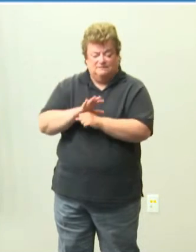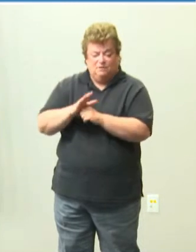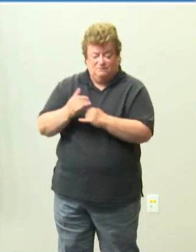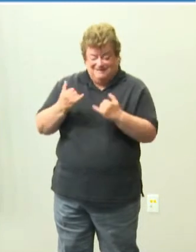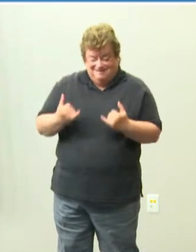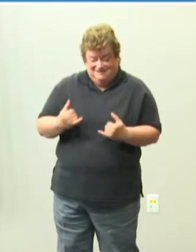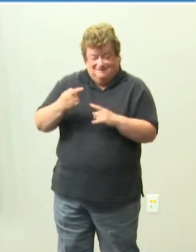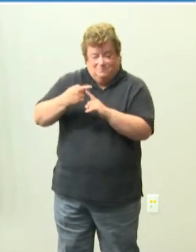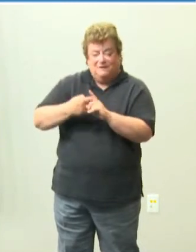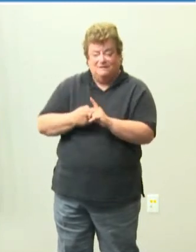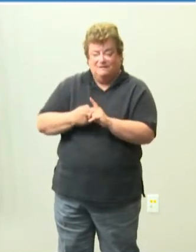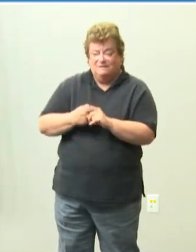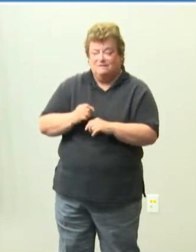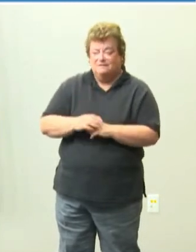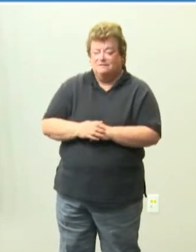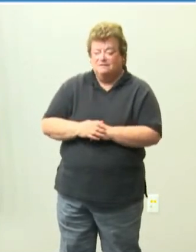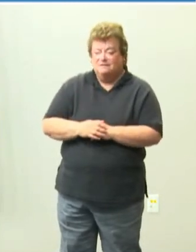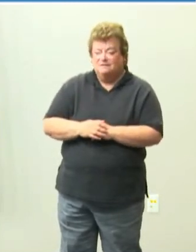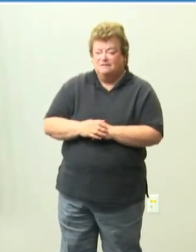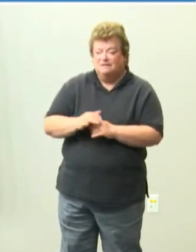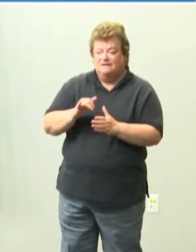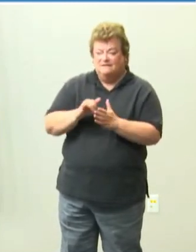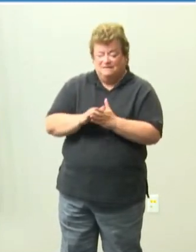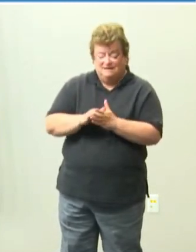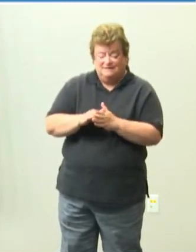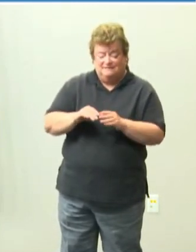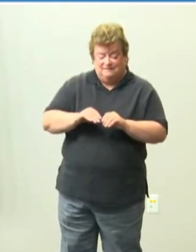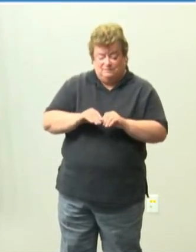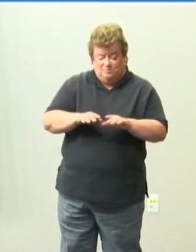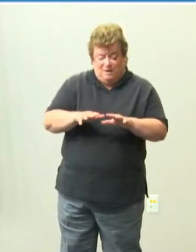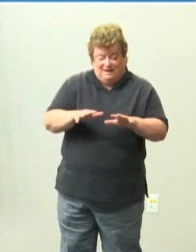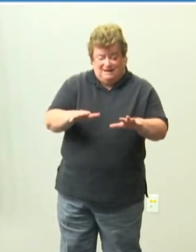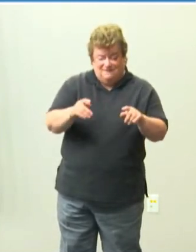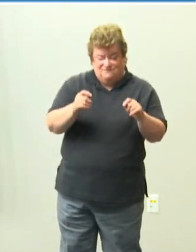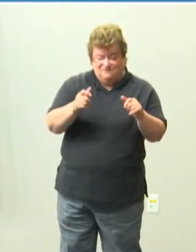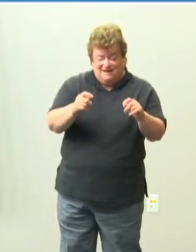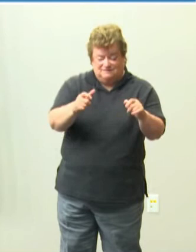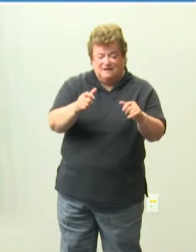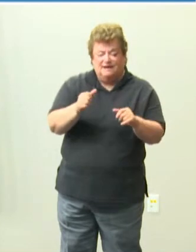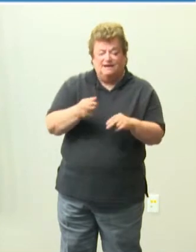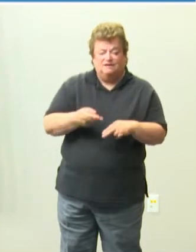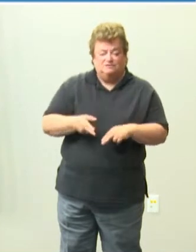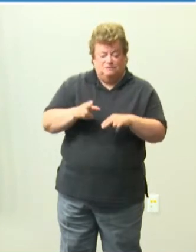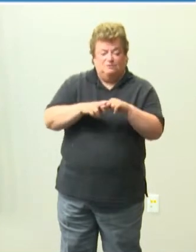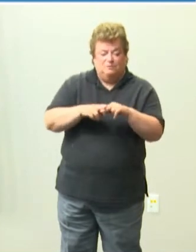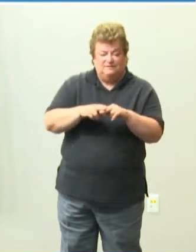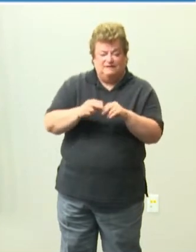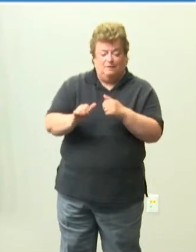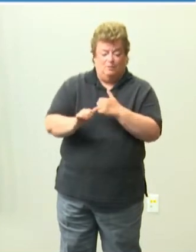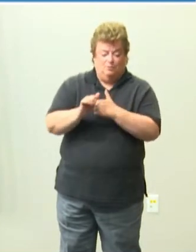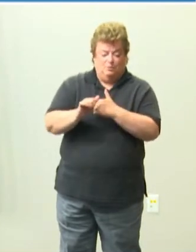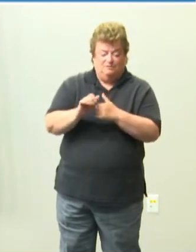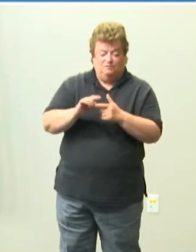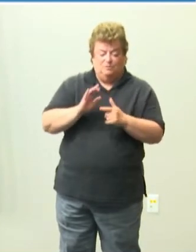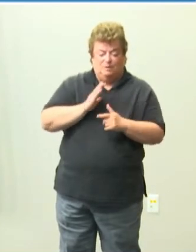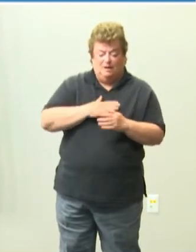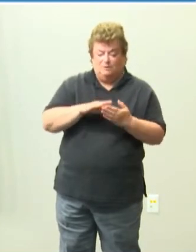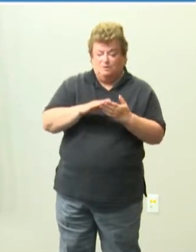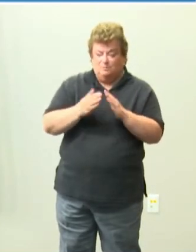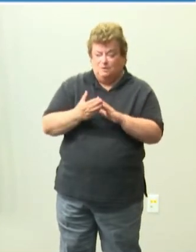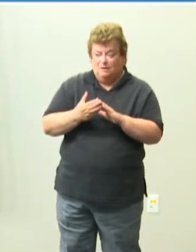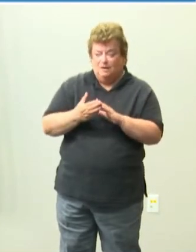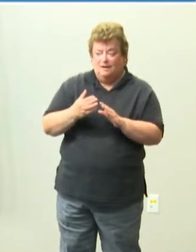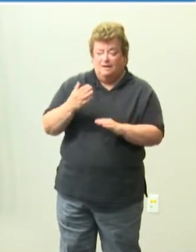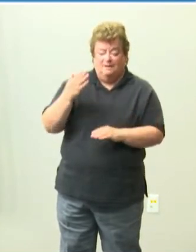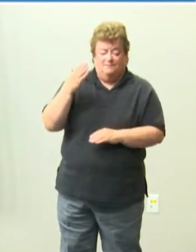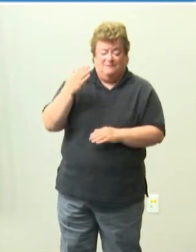month. This rapidly spreading Delta variant is increasing the risk to our community. The risk dial that was in